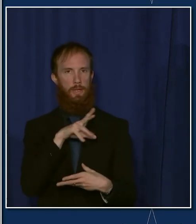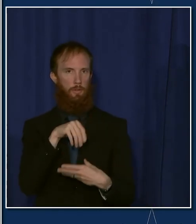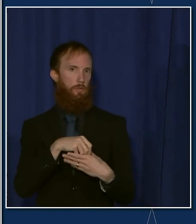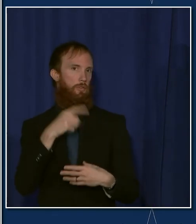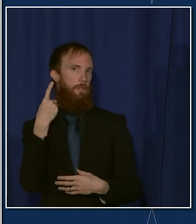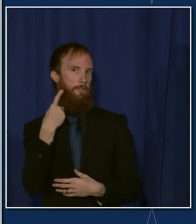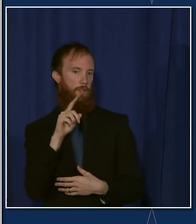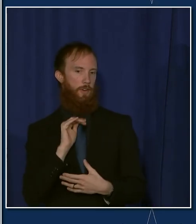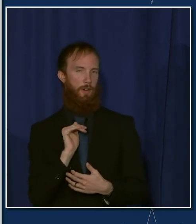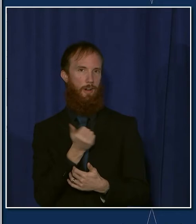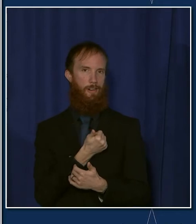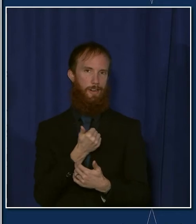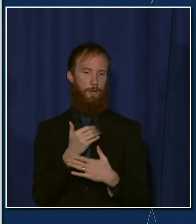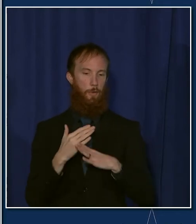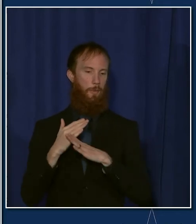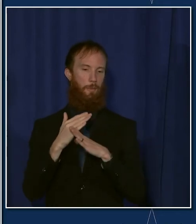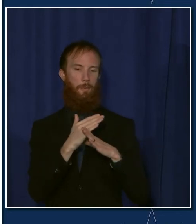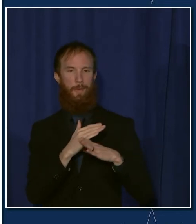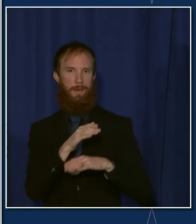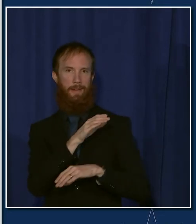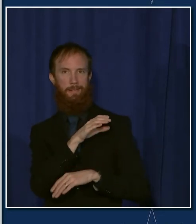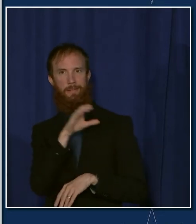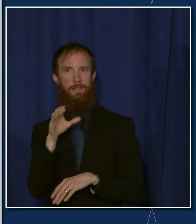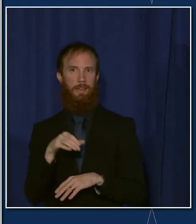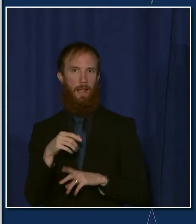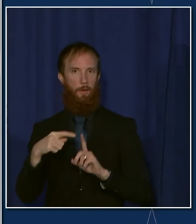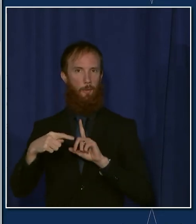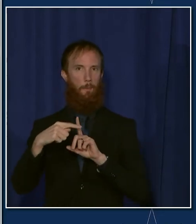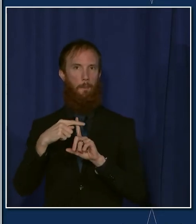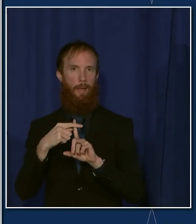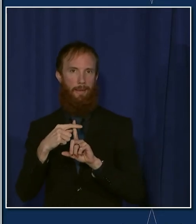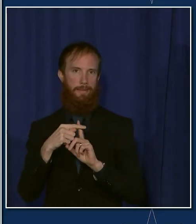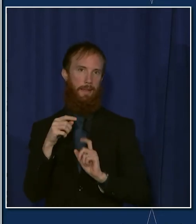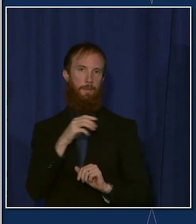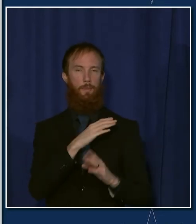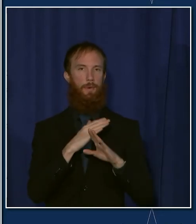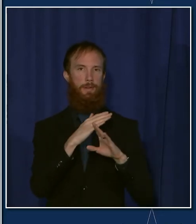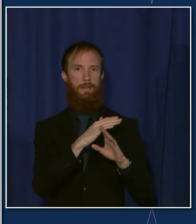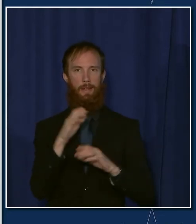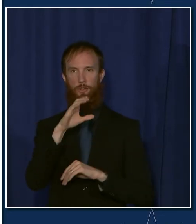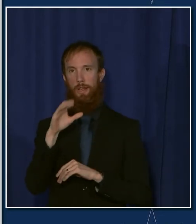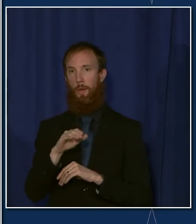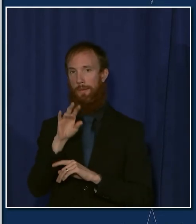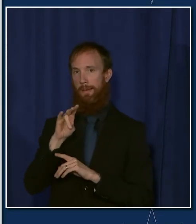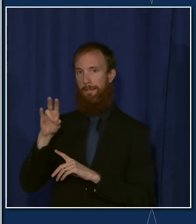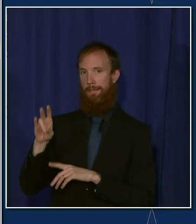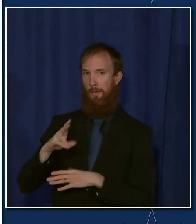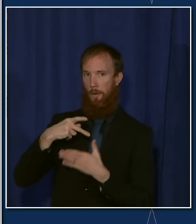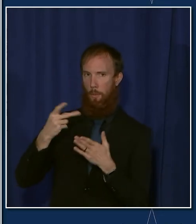current iteration of Protect Chicago Plus and, Protect Chicago 77. And just to add